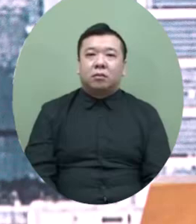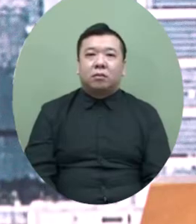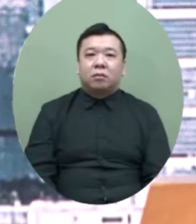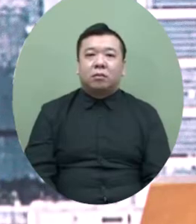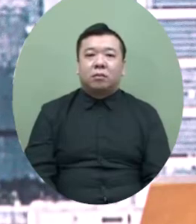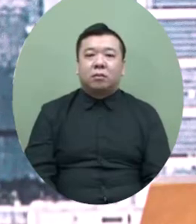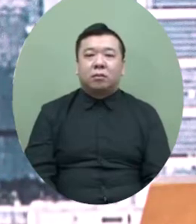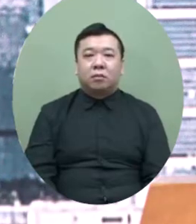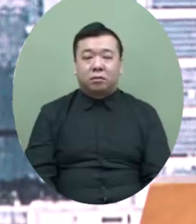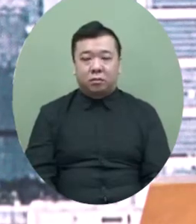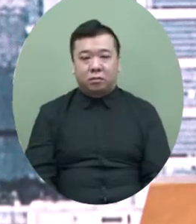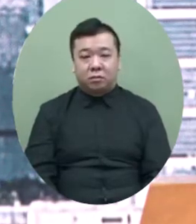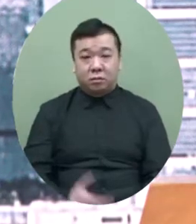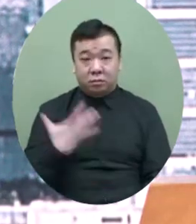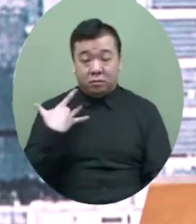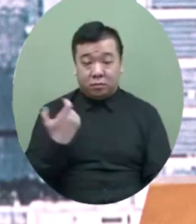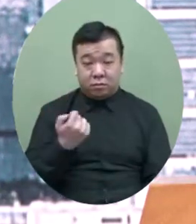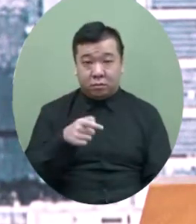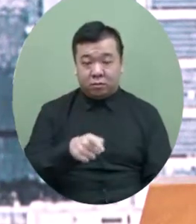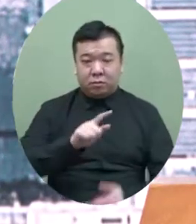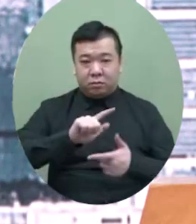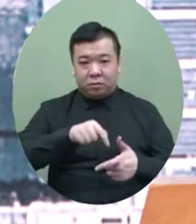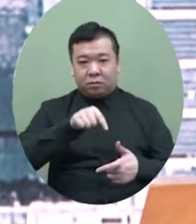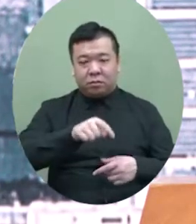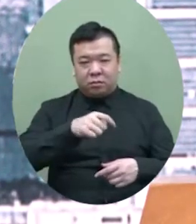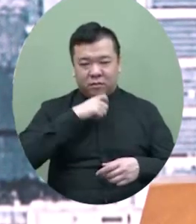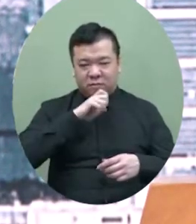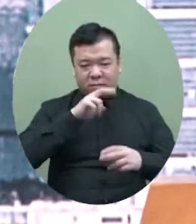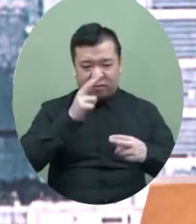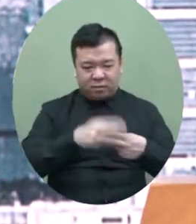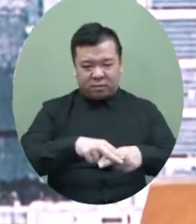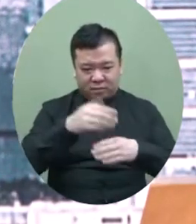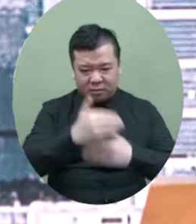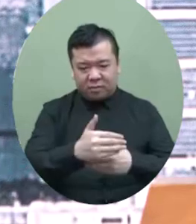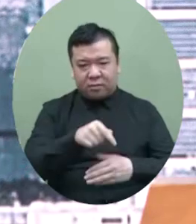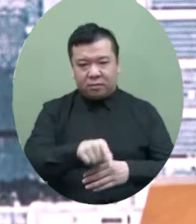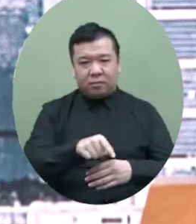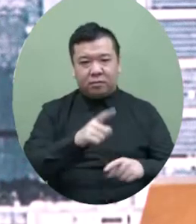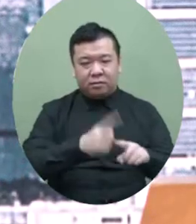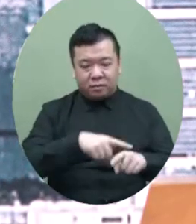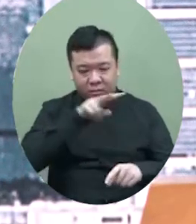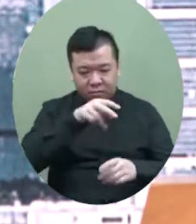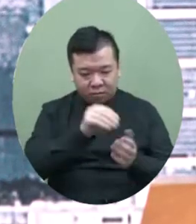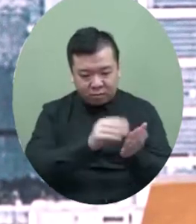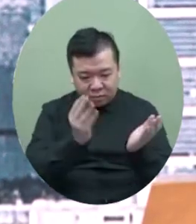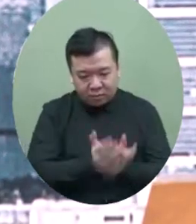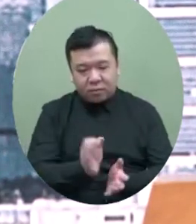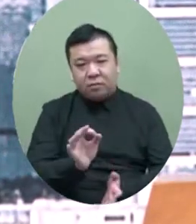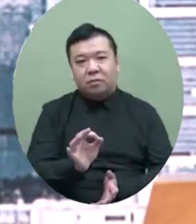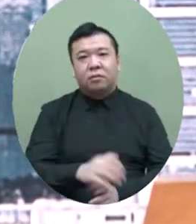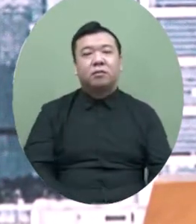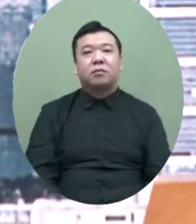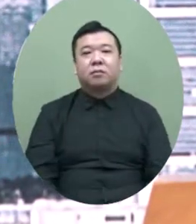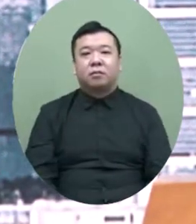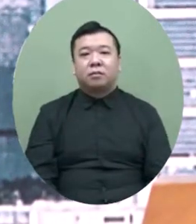of the latest RTD, that is a restriction testing declaration, we were at the same time worried that many